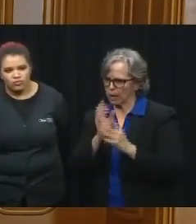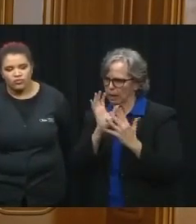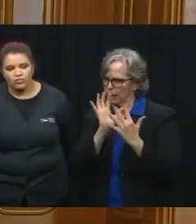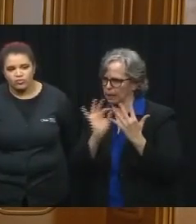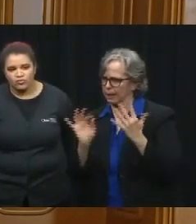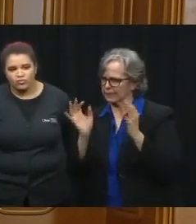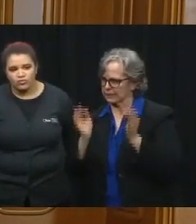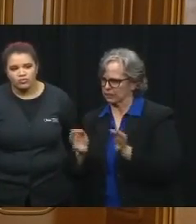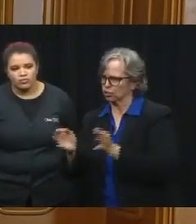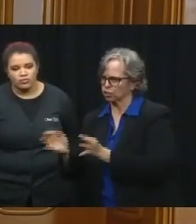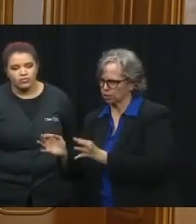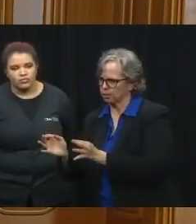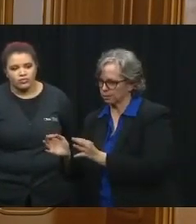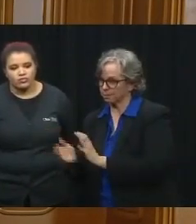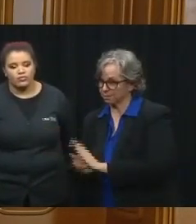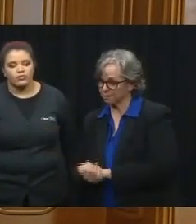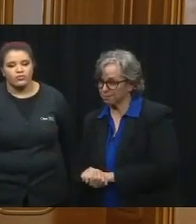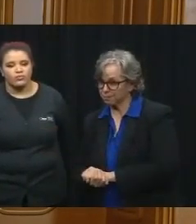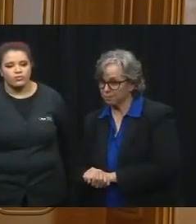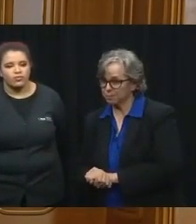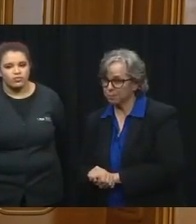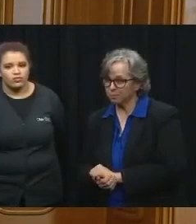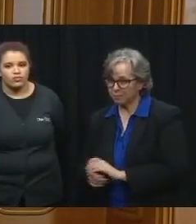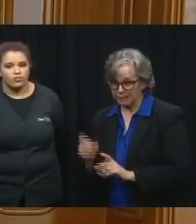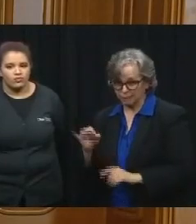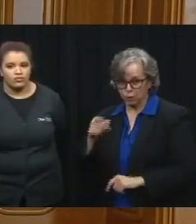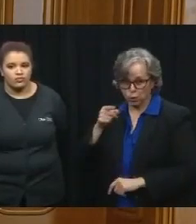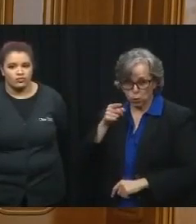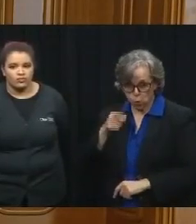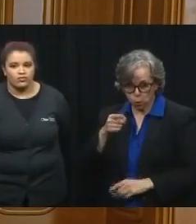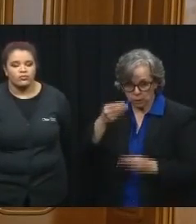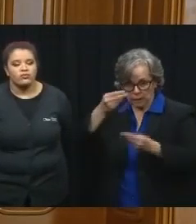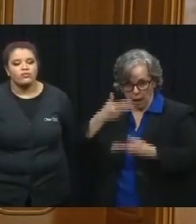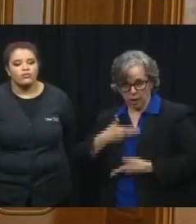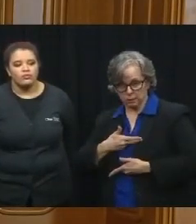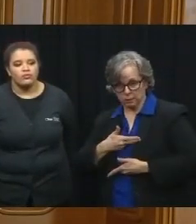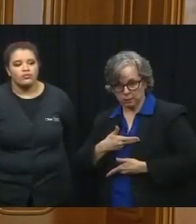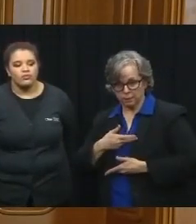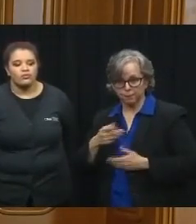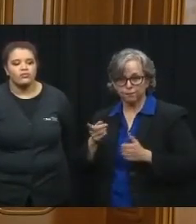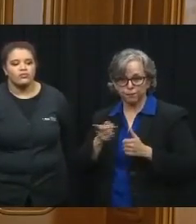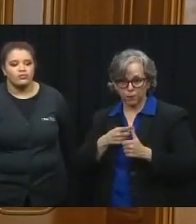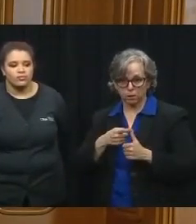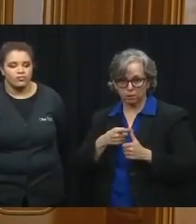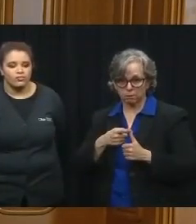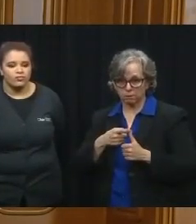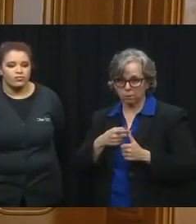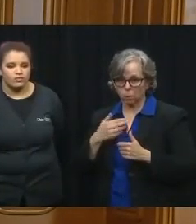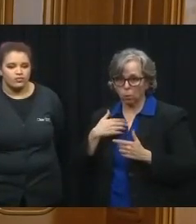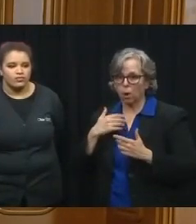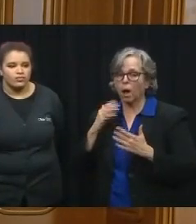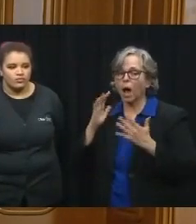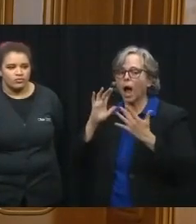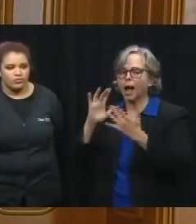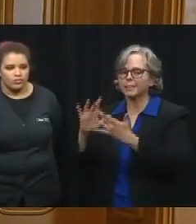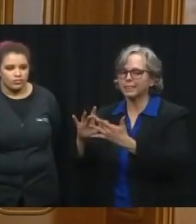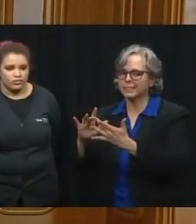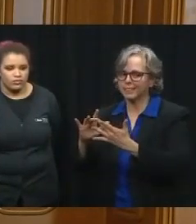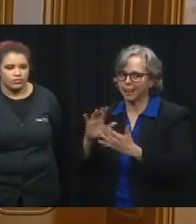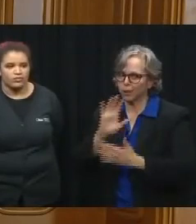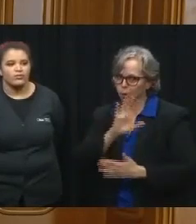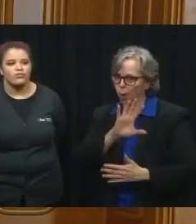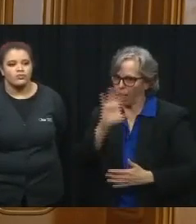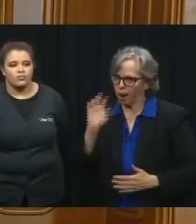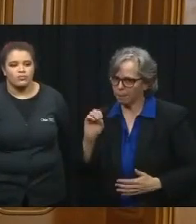our first step would be to notify the company, and ascertain whether we thought that they were in fact violating